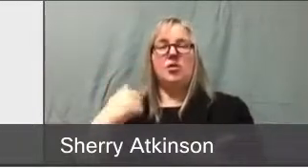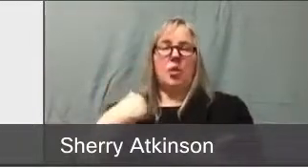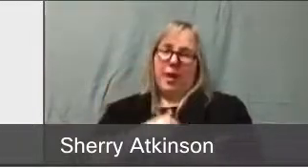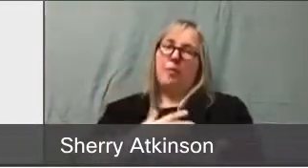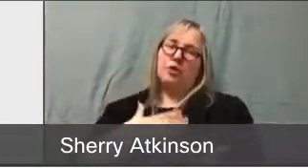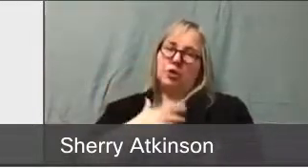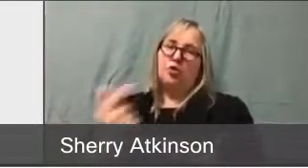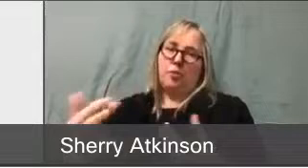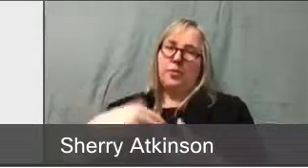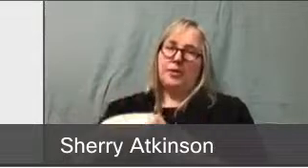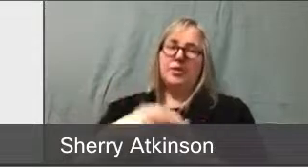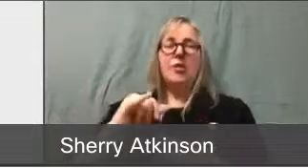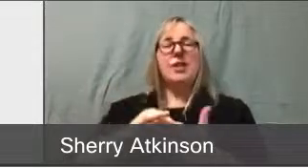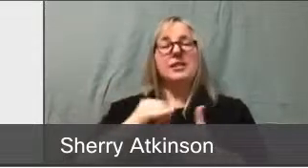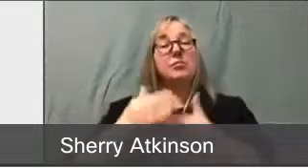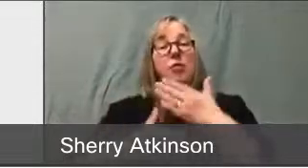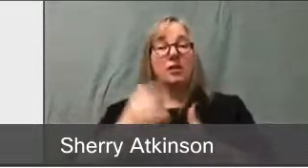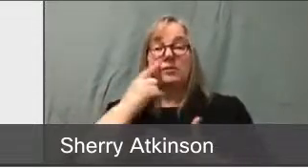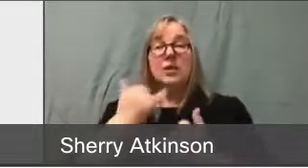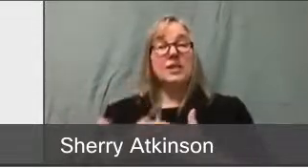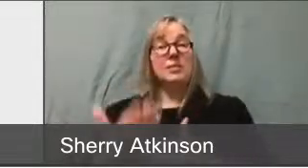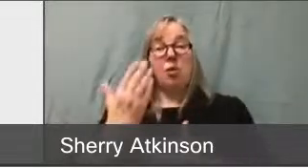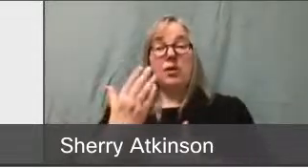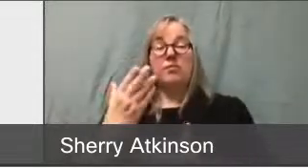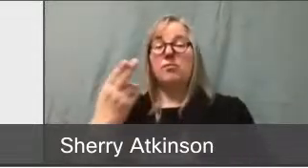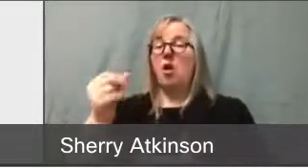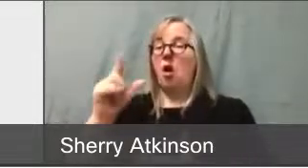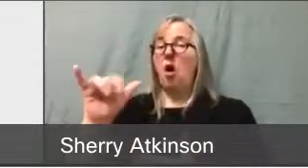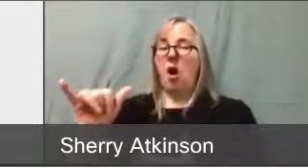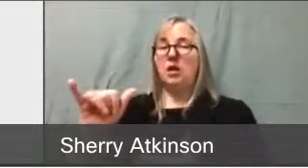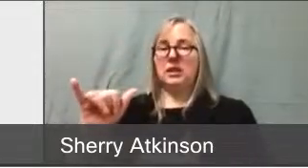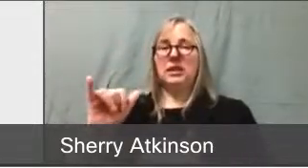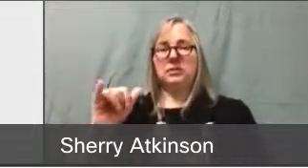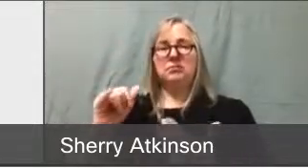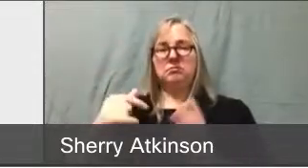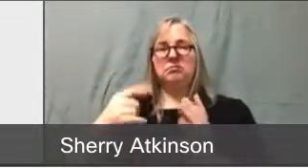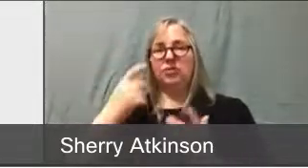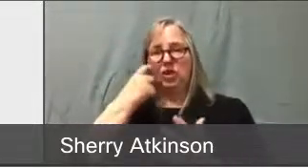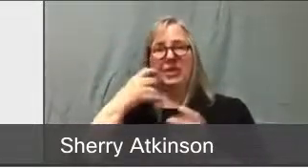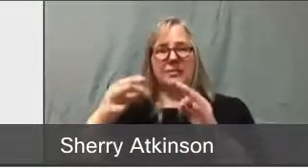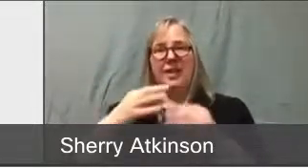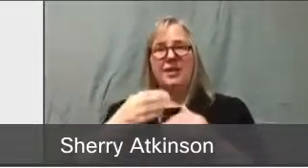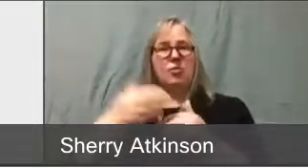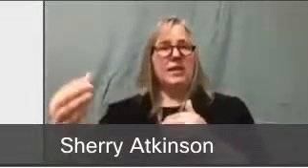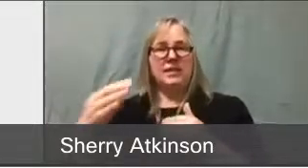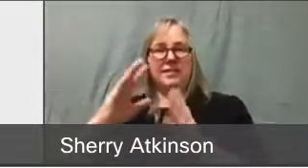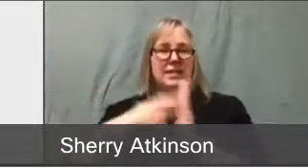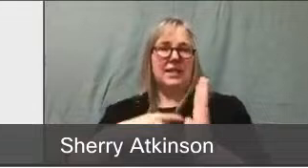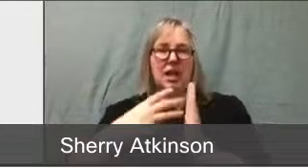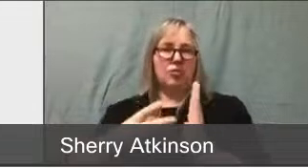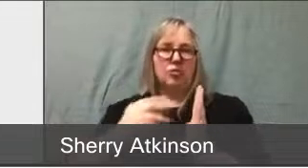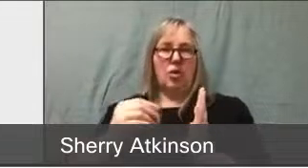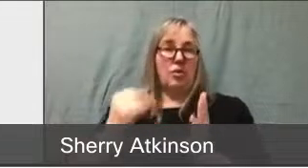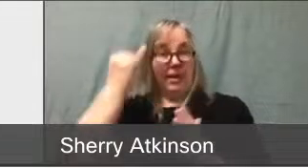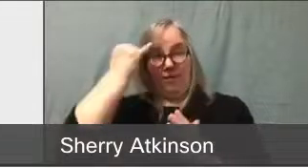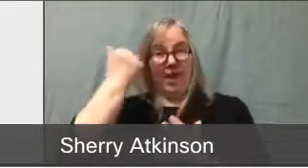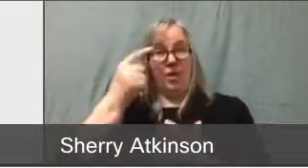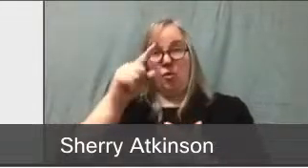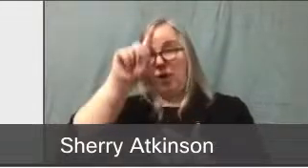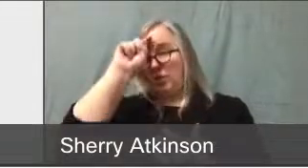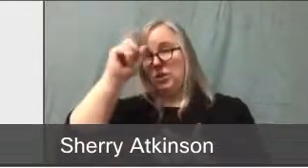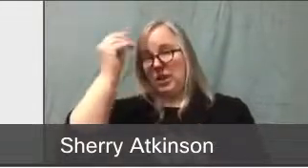going to be the process for this morning, and Holly laid out the rest of the schedule. So if there are any questions on that, let us know.